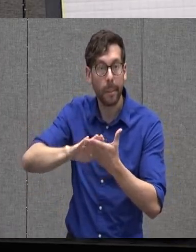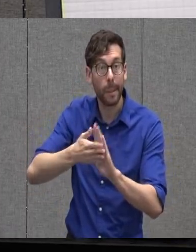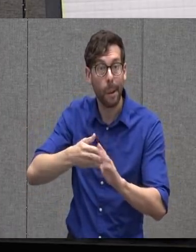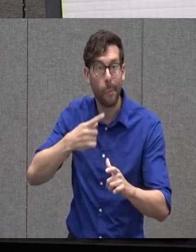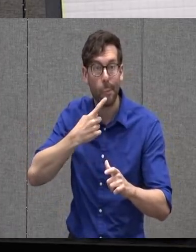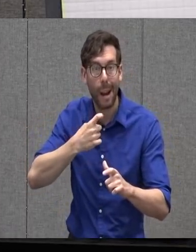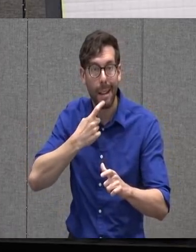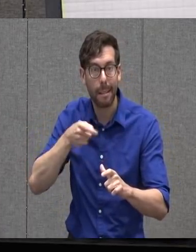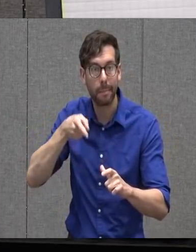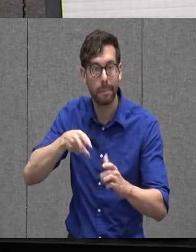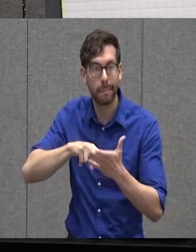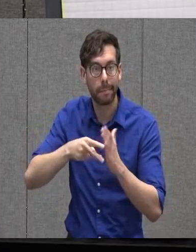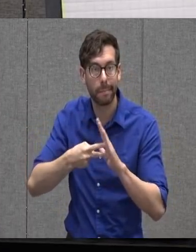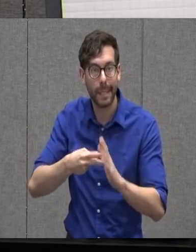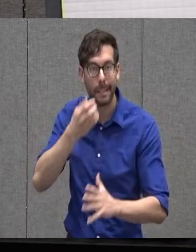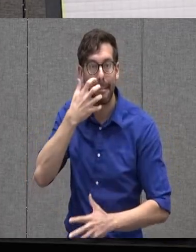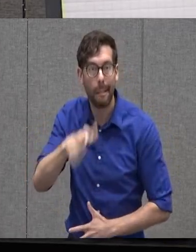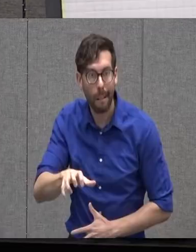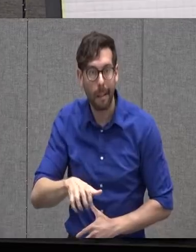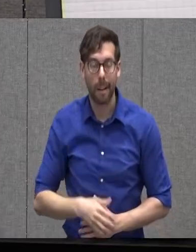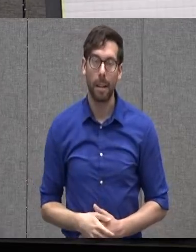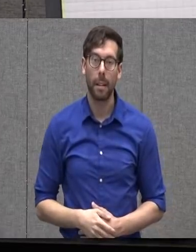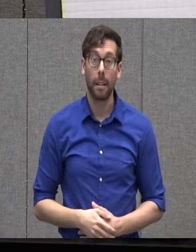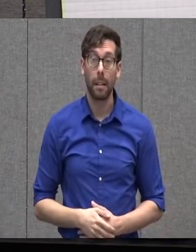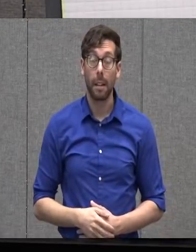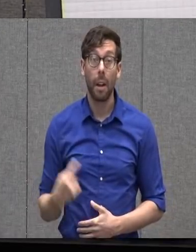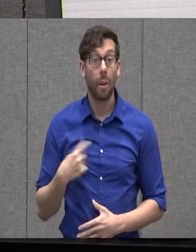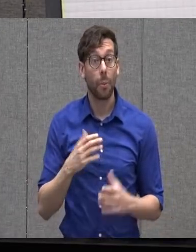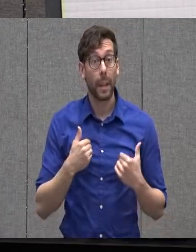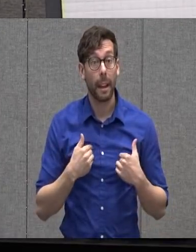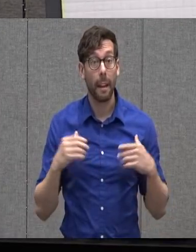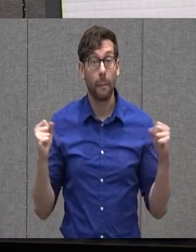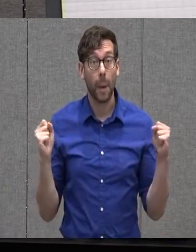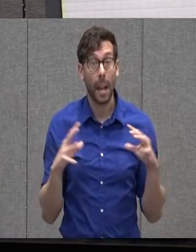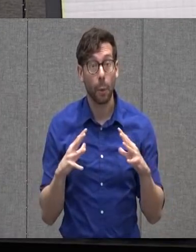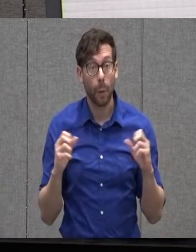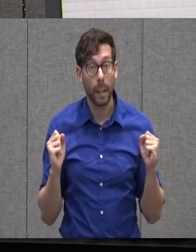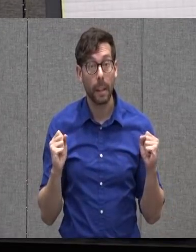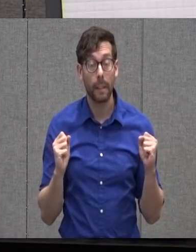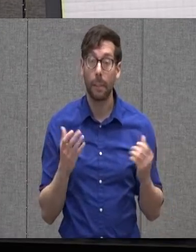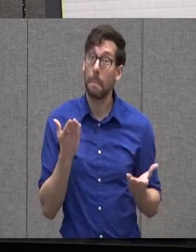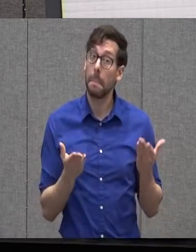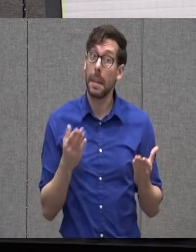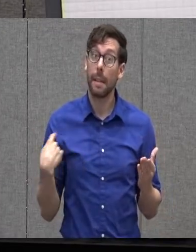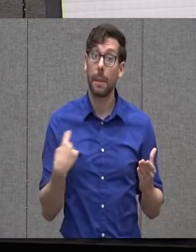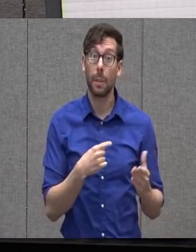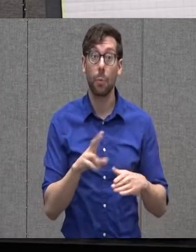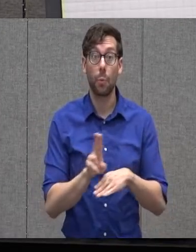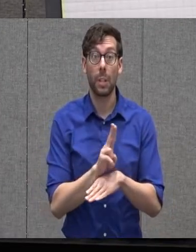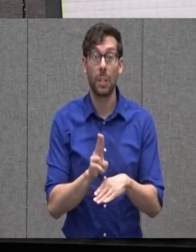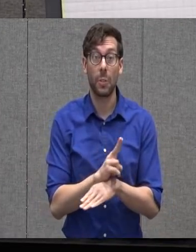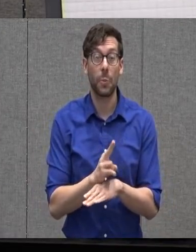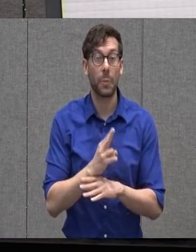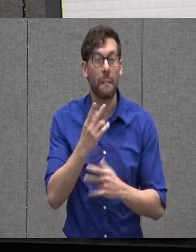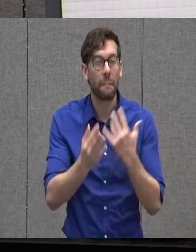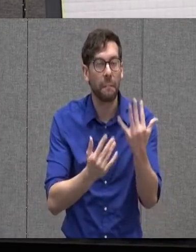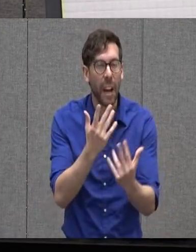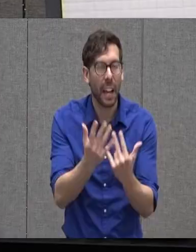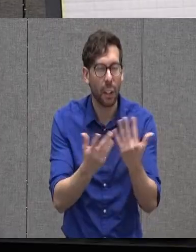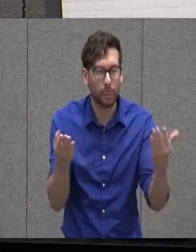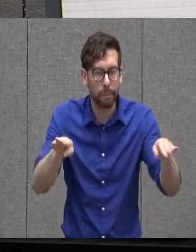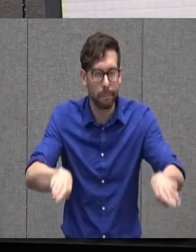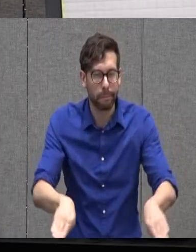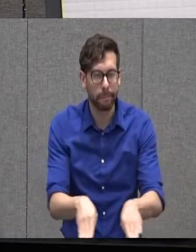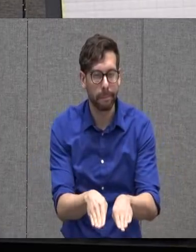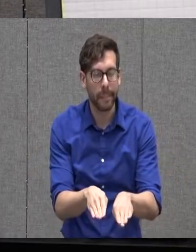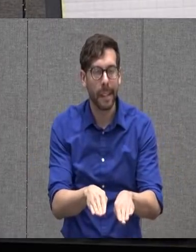a microwave. Maybe we have a fire pit and we cook some hot dogs on there. Maybe